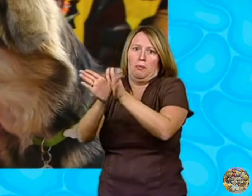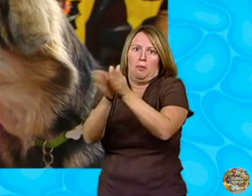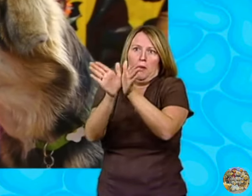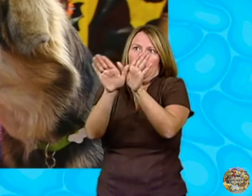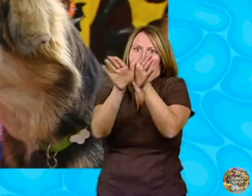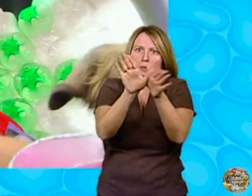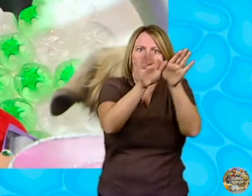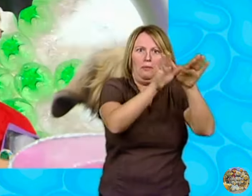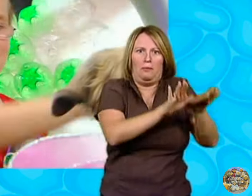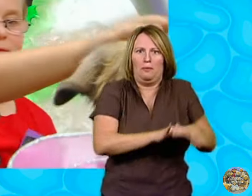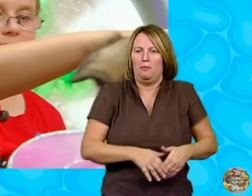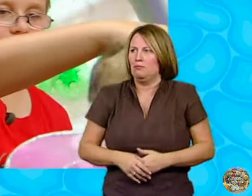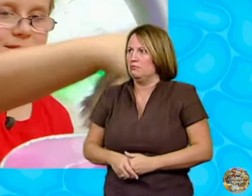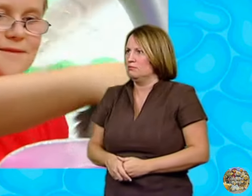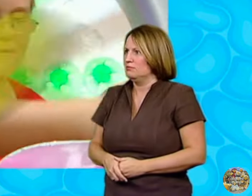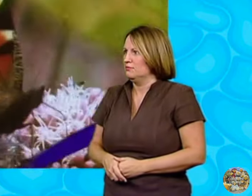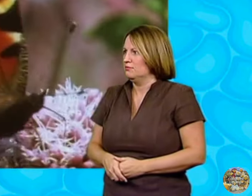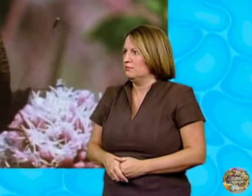fluttered by.